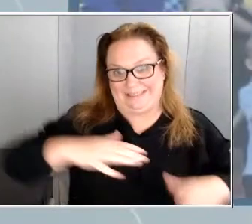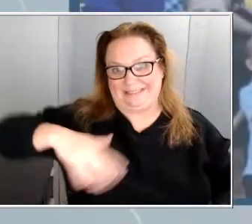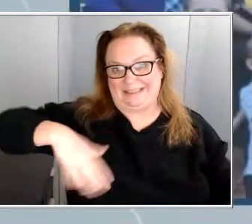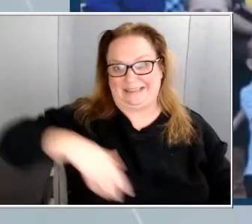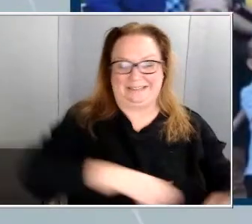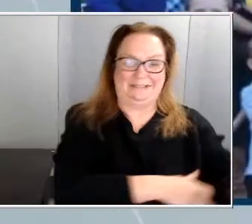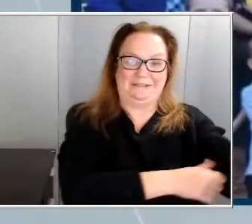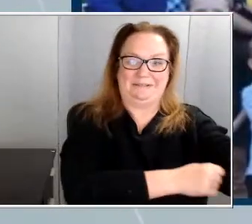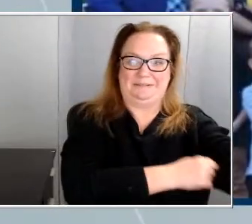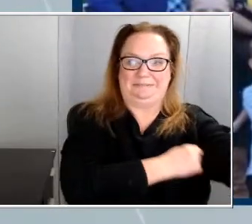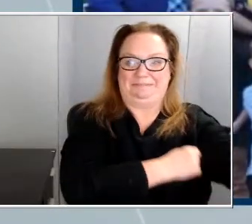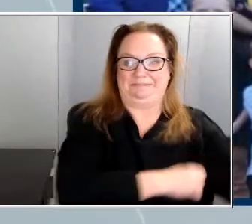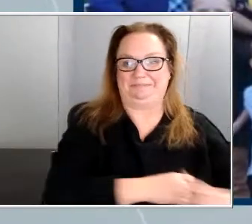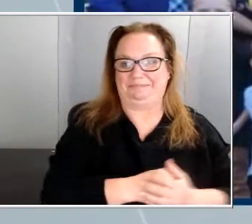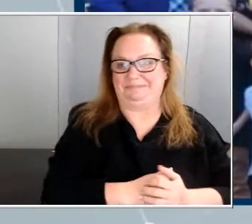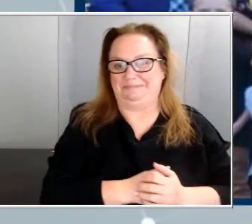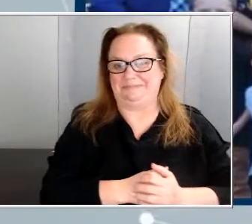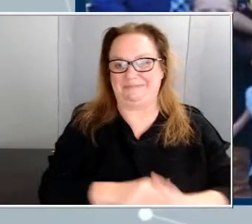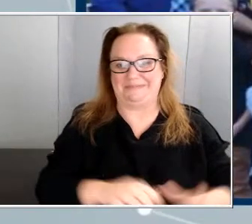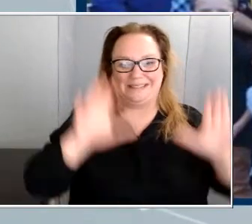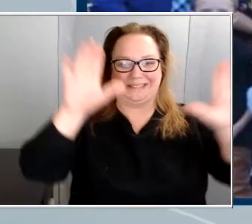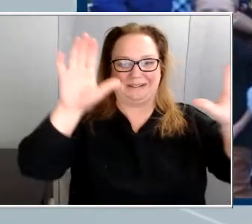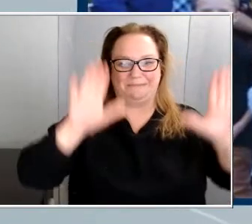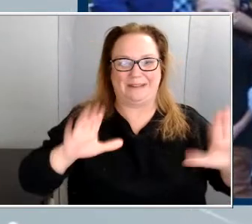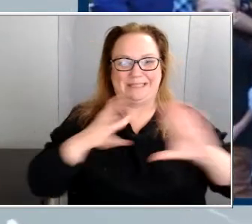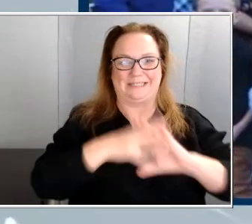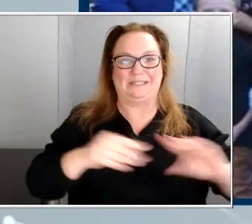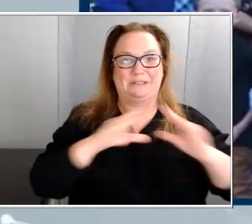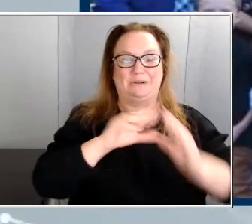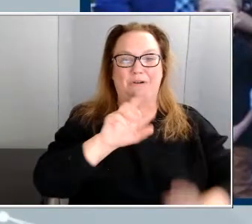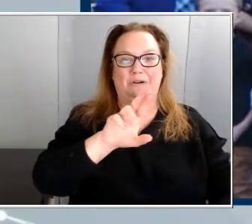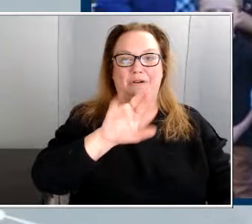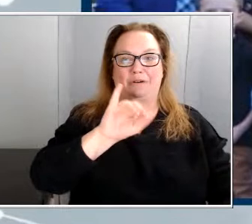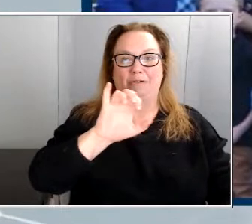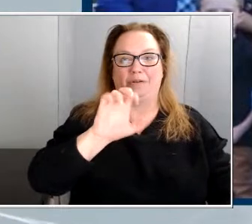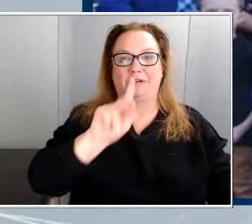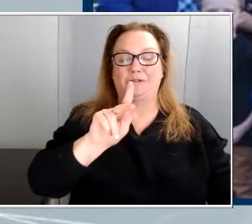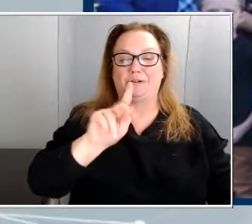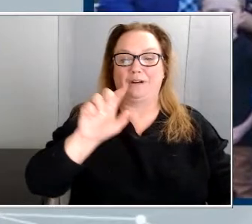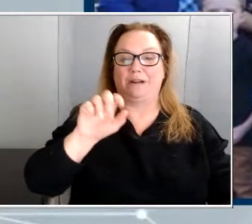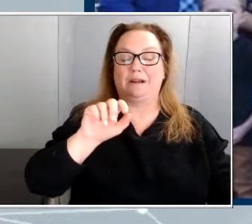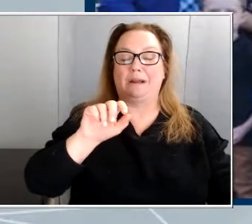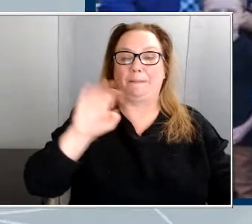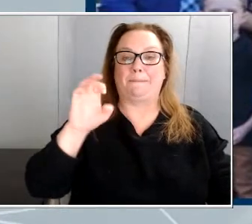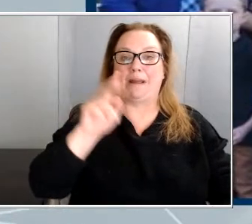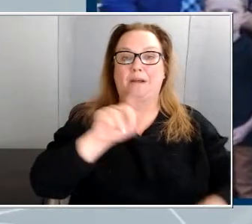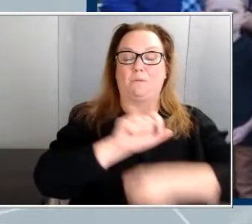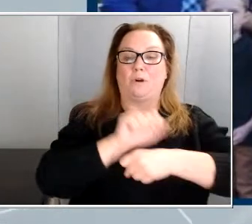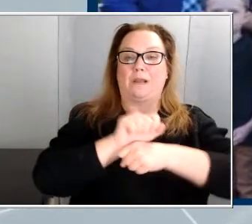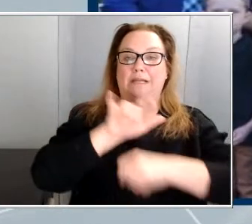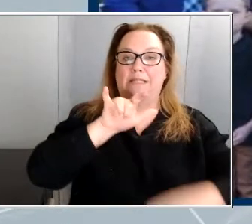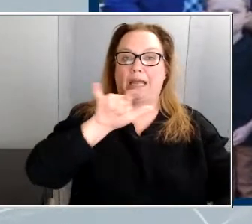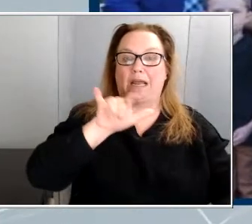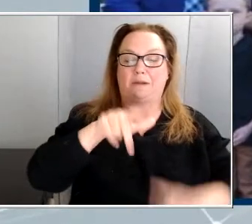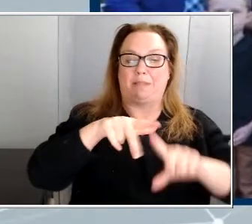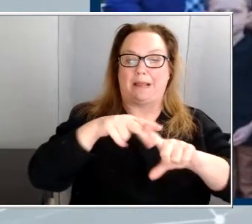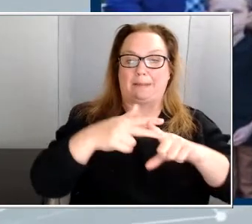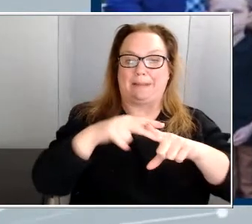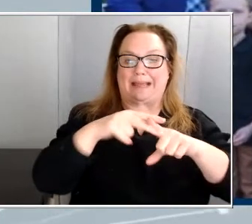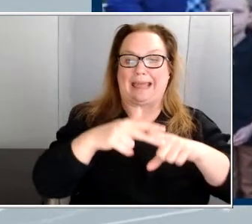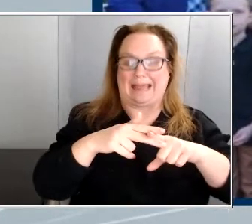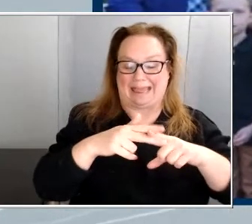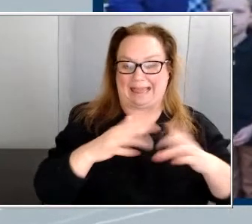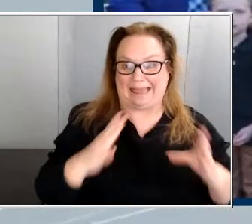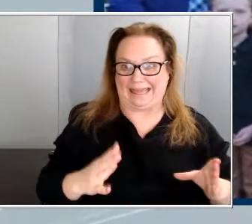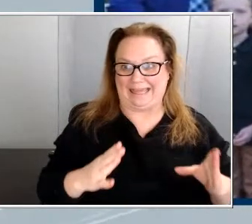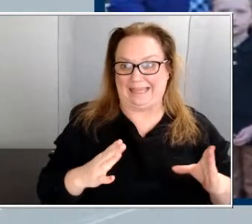That is such an awesome and amazing story. Richard is back working, get this, as an airplane mechanic. He is looking